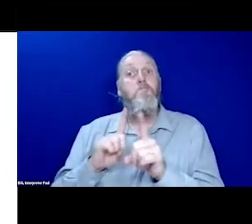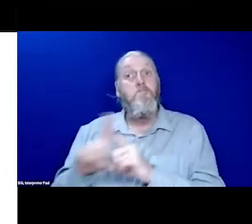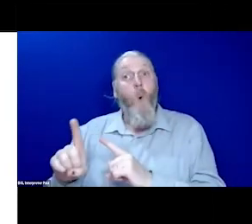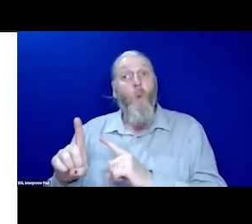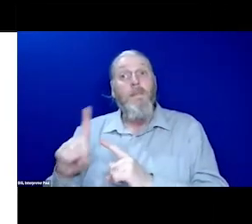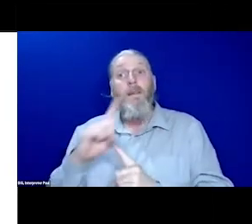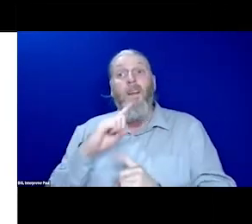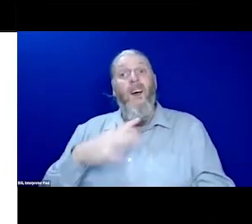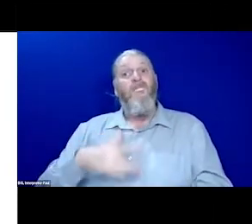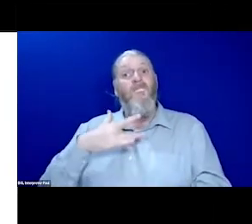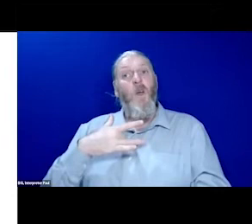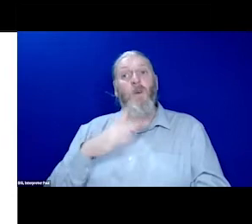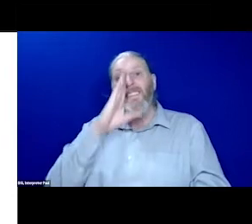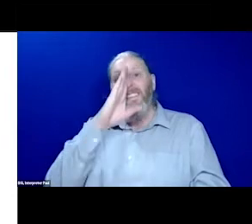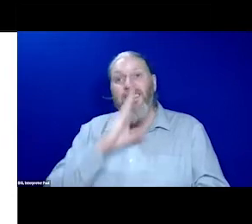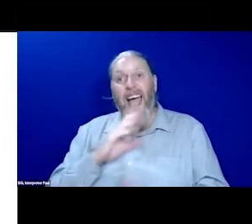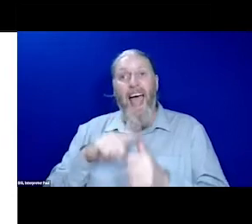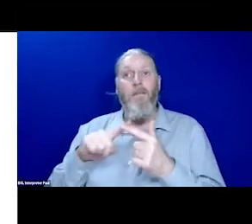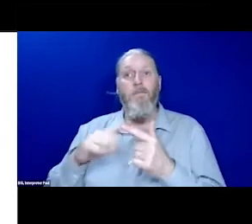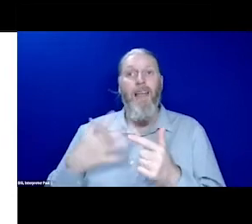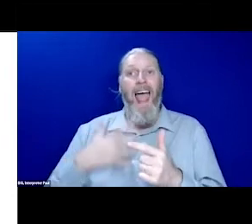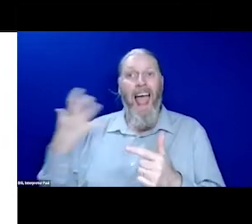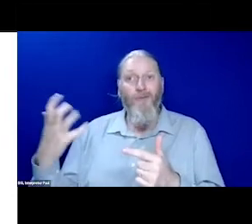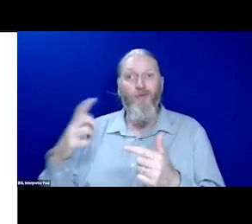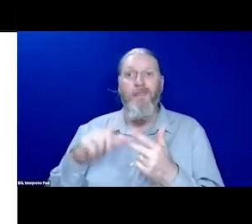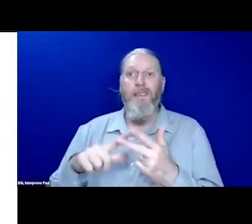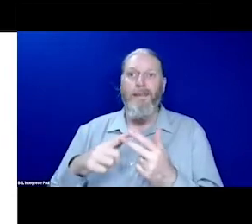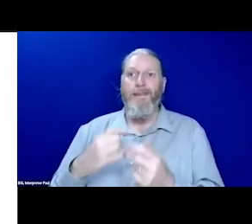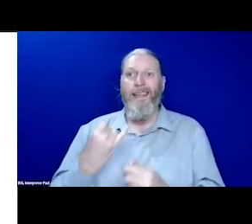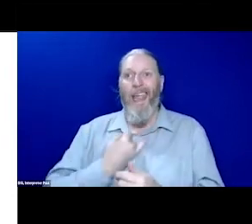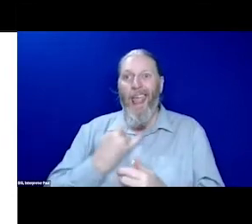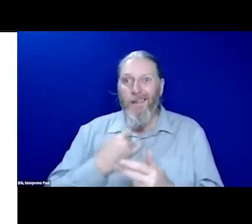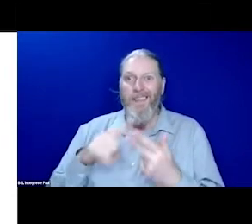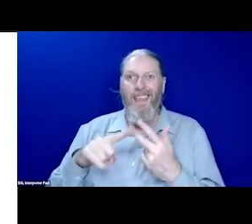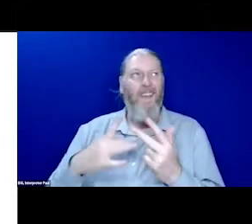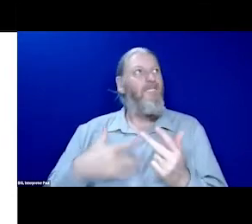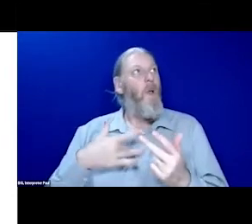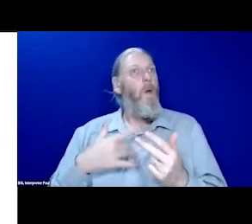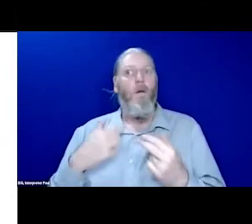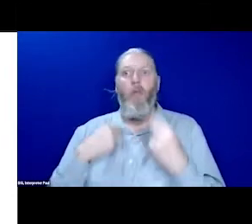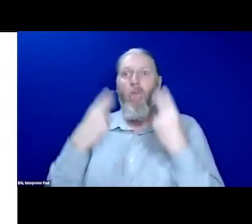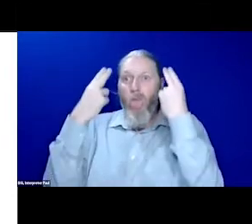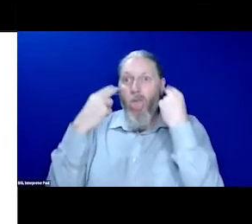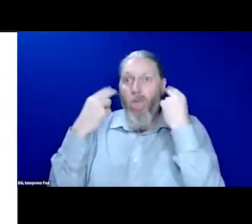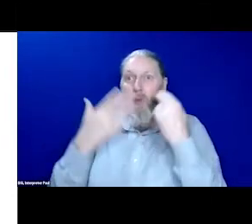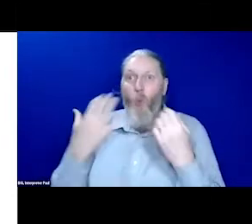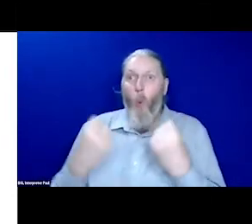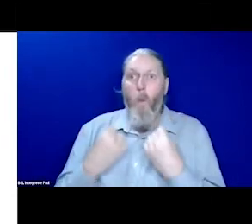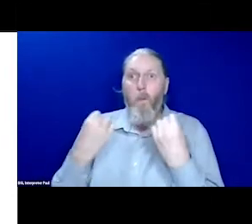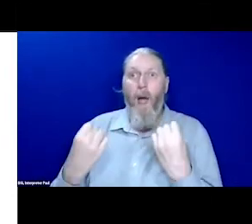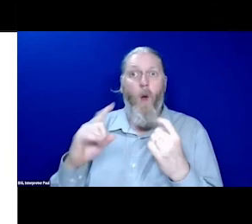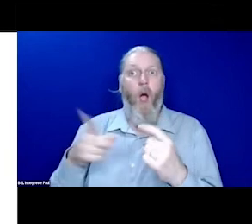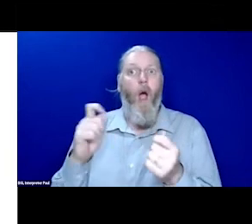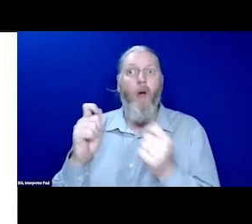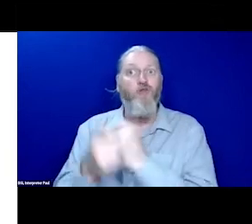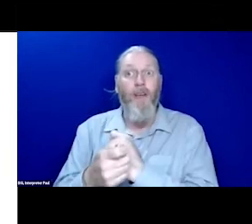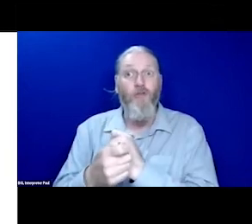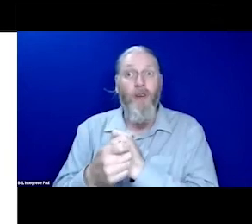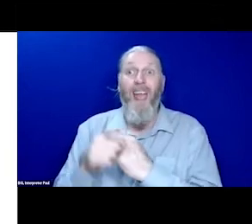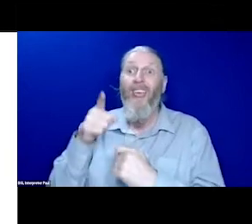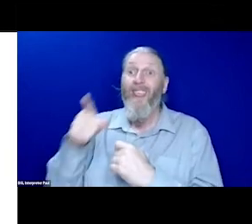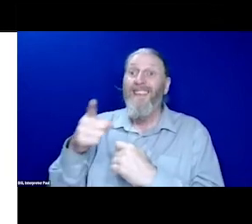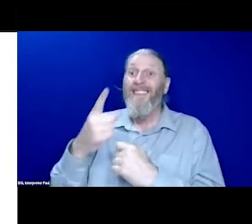anxious, angry, powerless, helpless, and guilty, reflecting a lot of what you said earlier. And this has daily life impacts for about 45% of